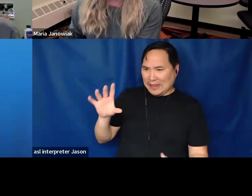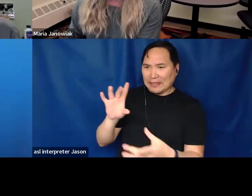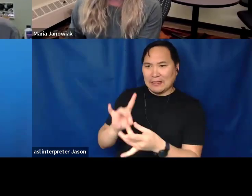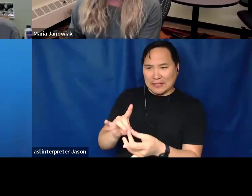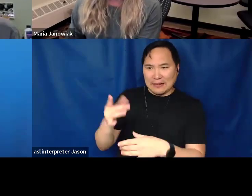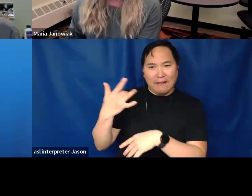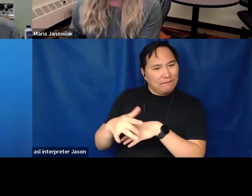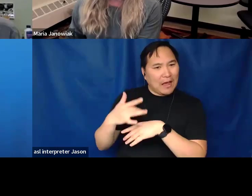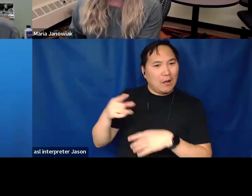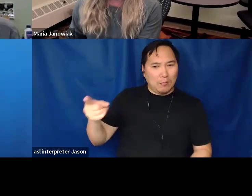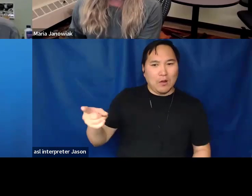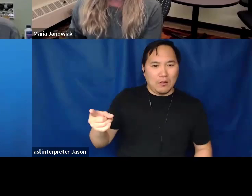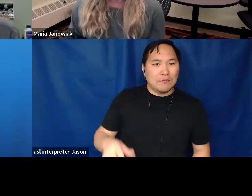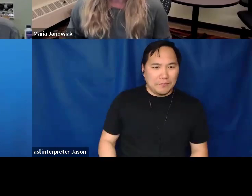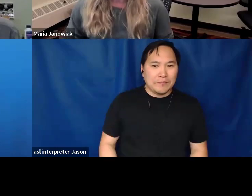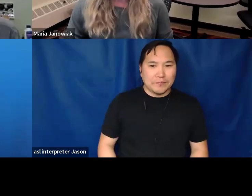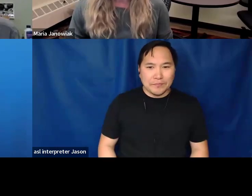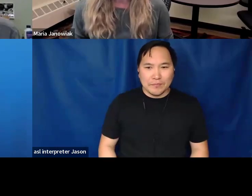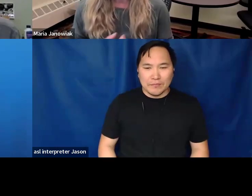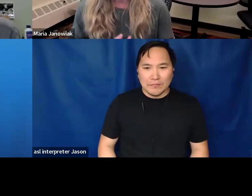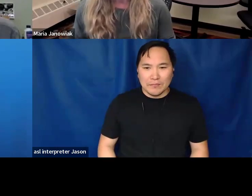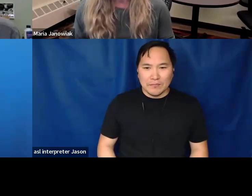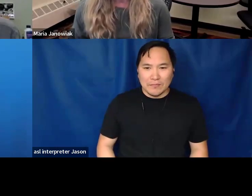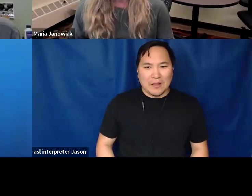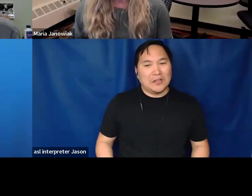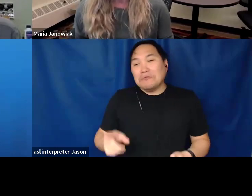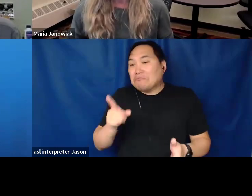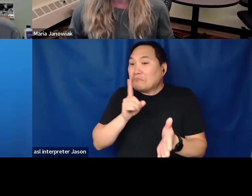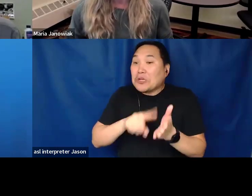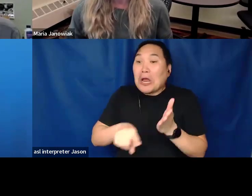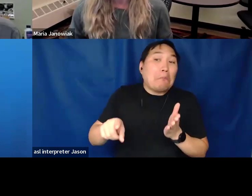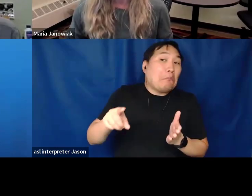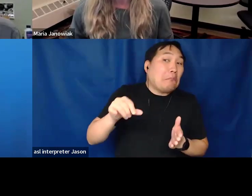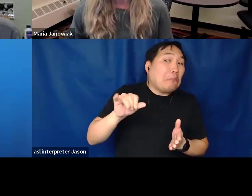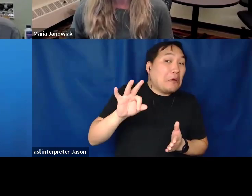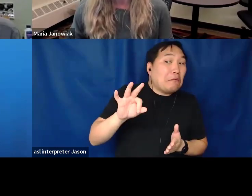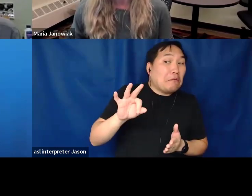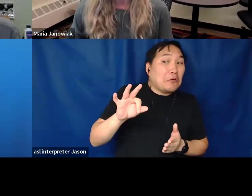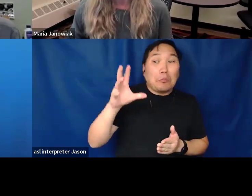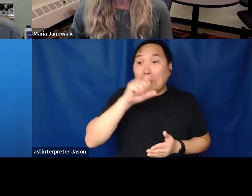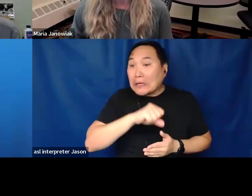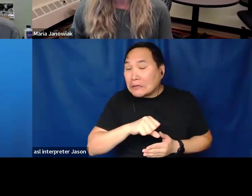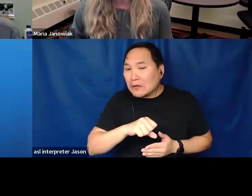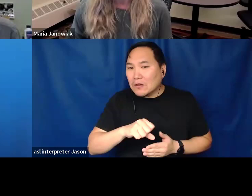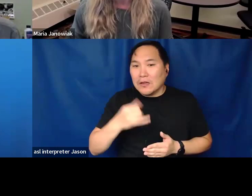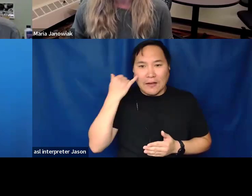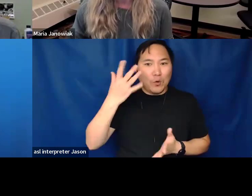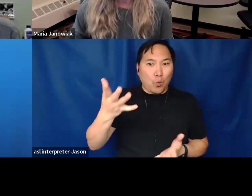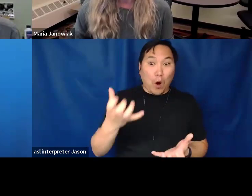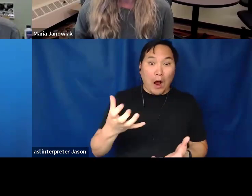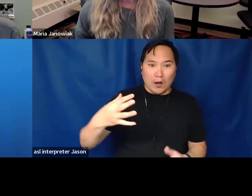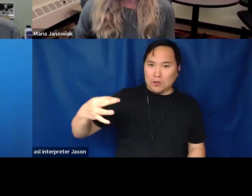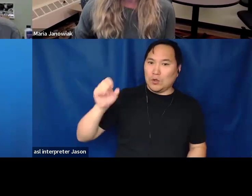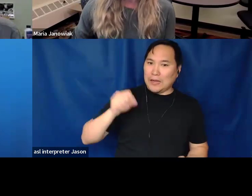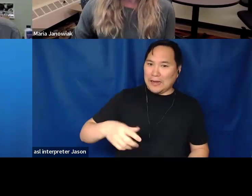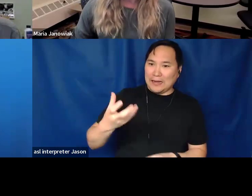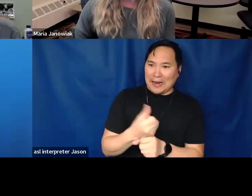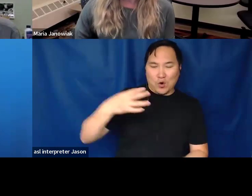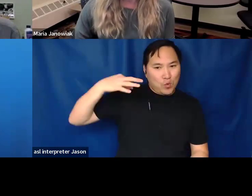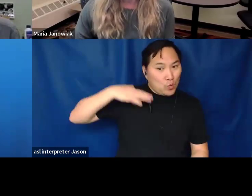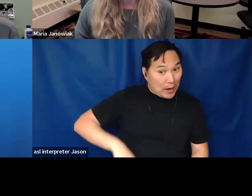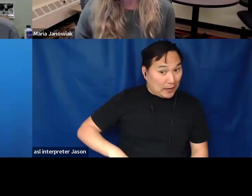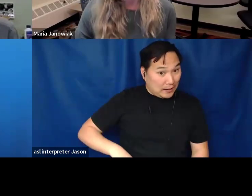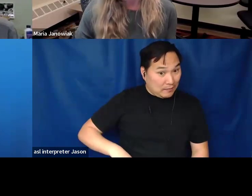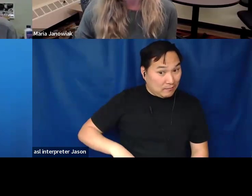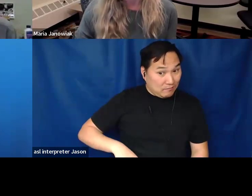those earlier in the chat. So be sure to check that out if you missed any. If you want credit for watching these